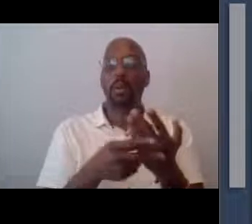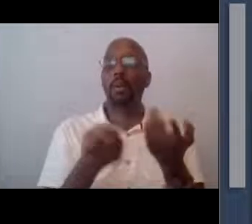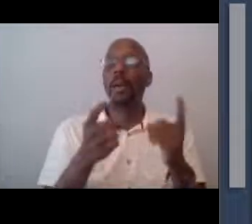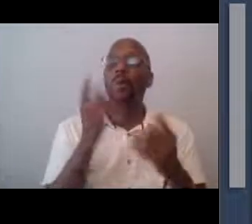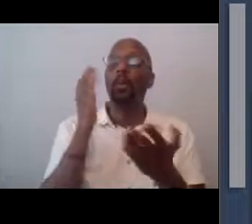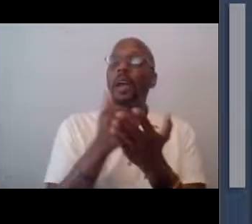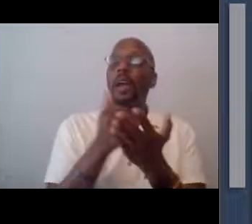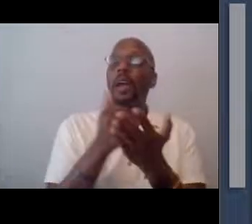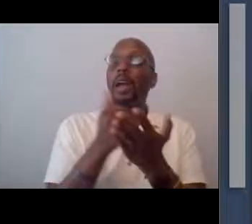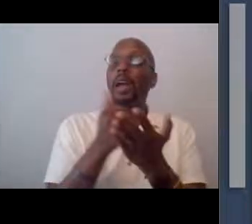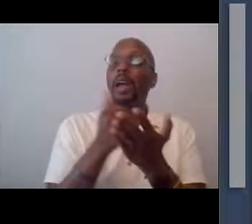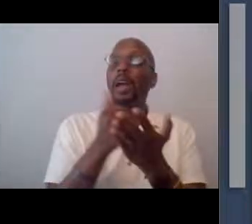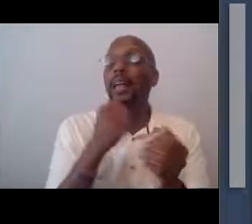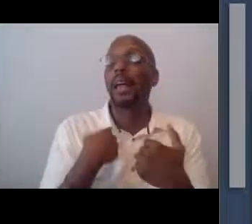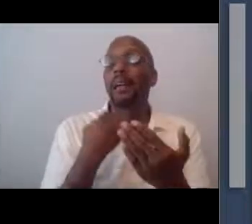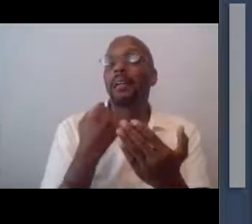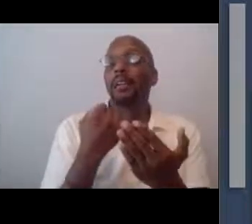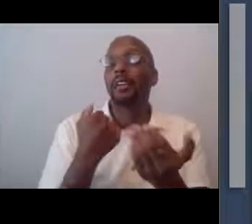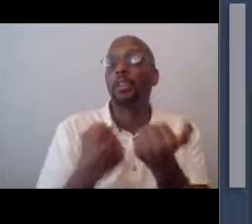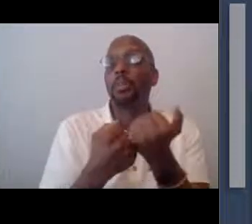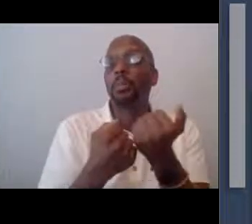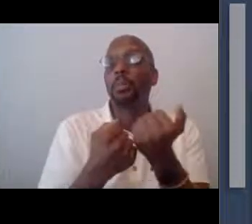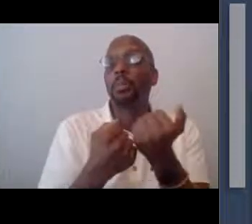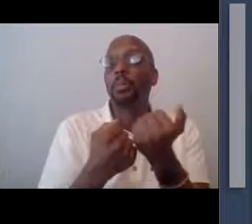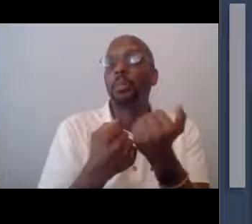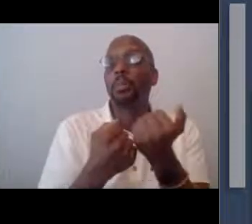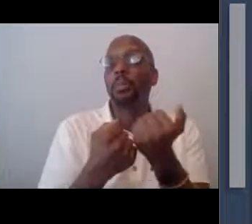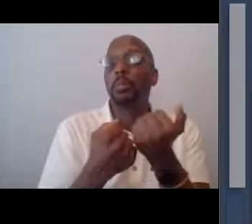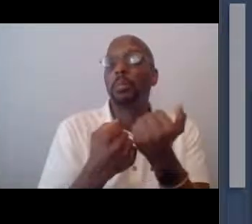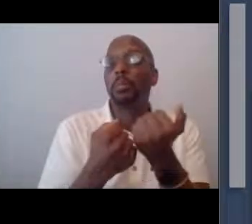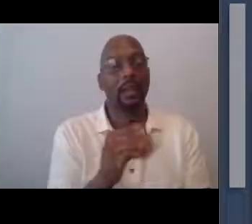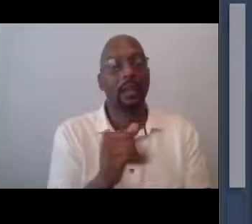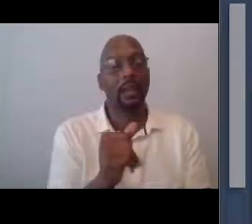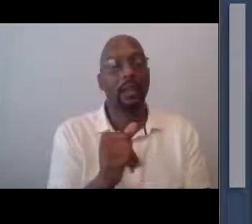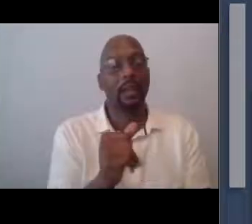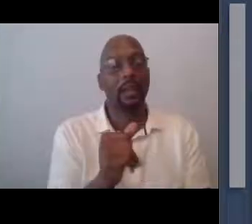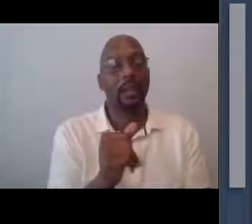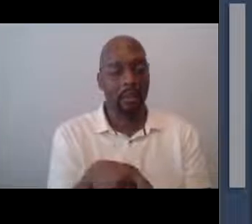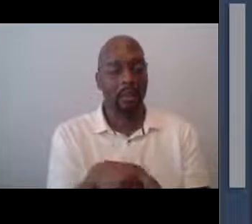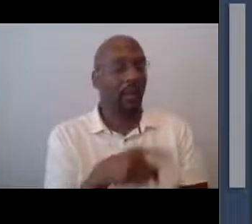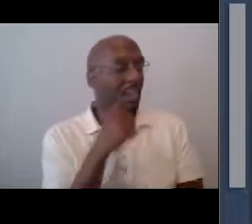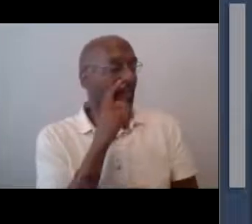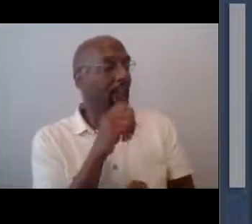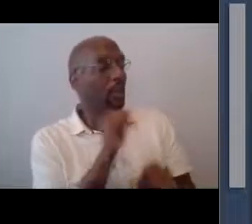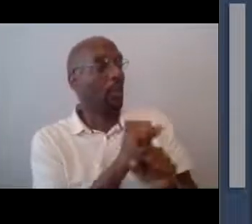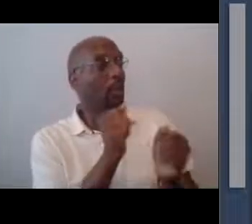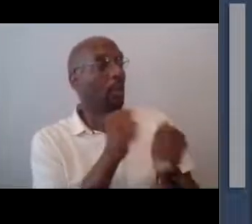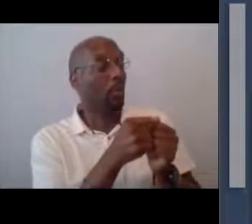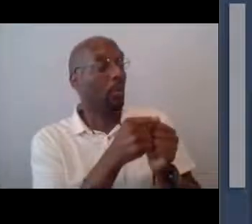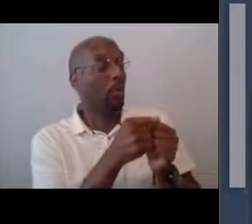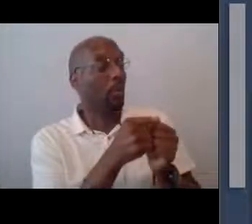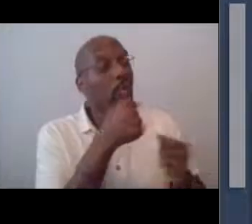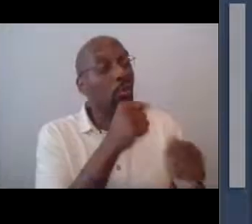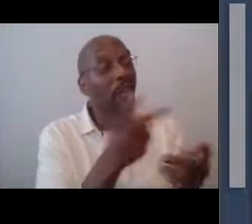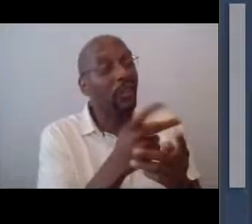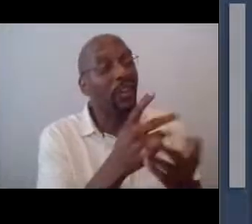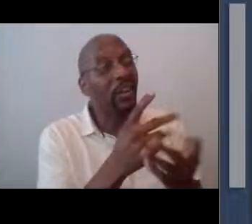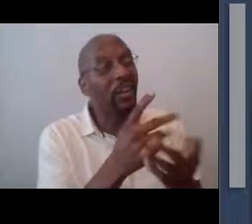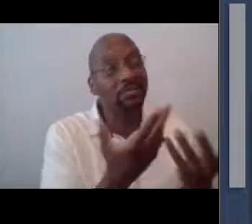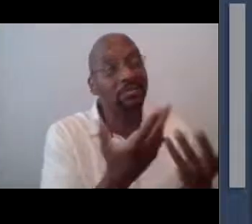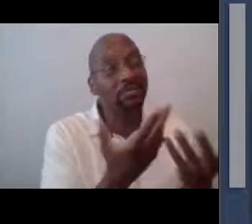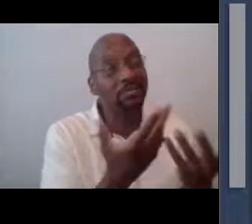ATP, but I think they need to work with you and your deep pockets to figure out how best to get that